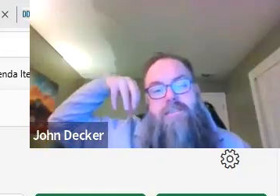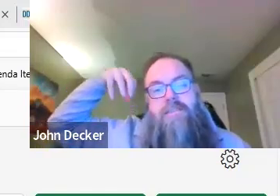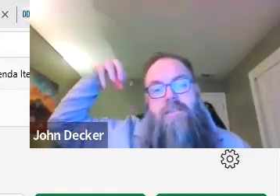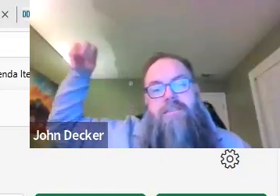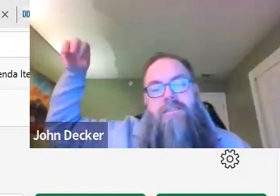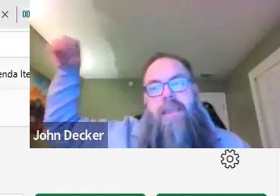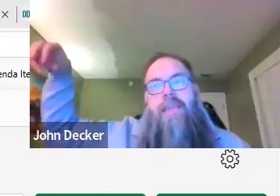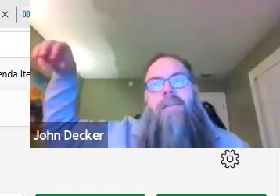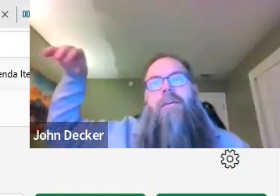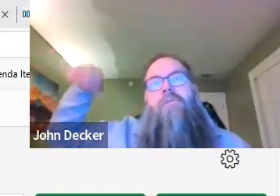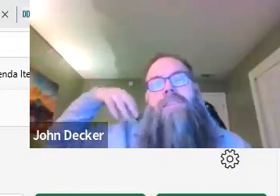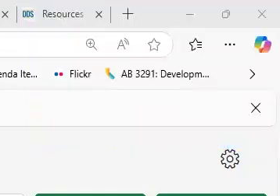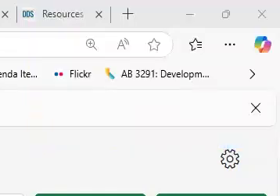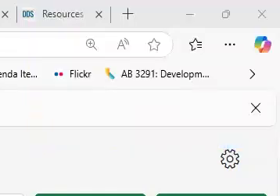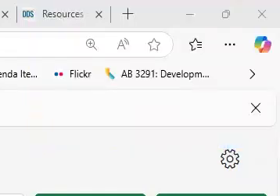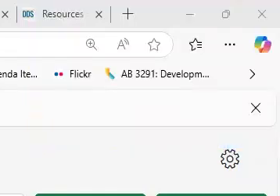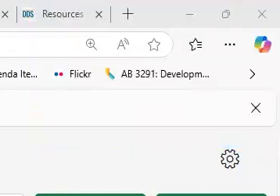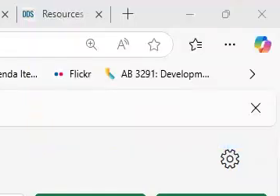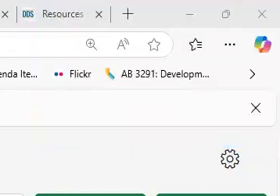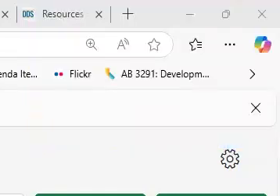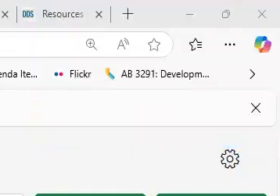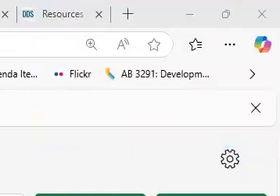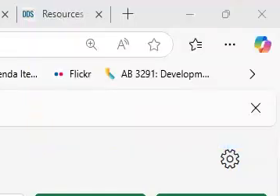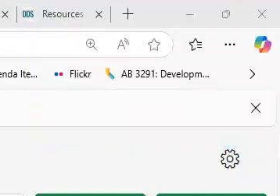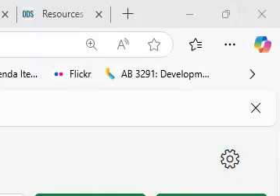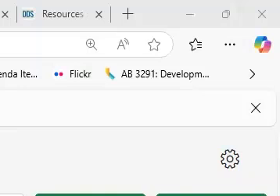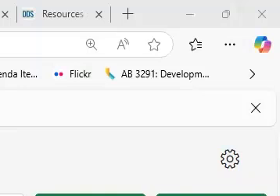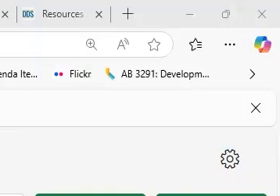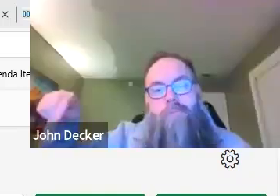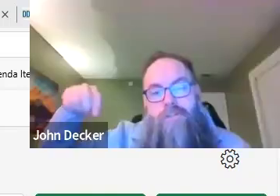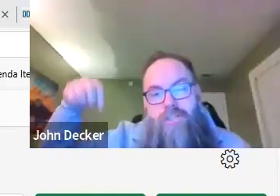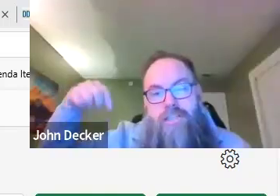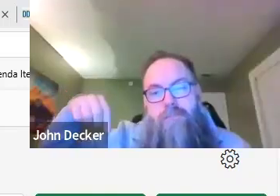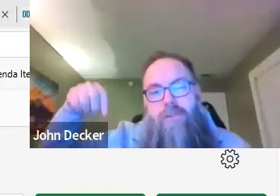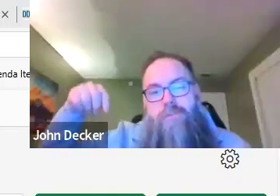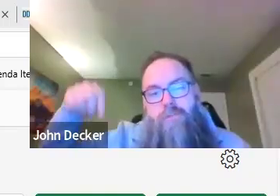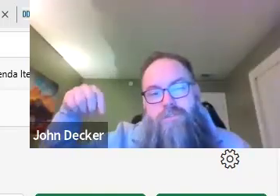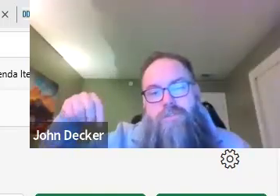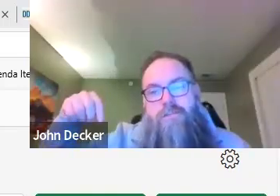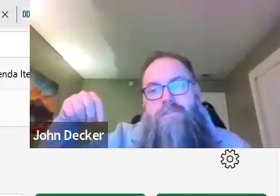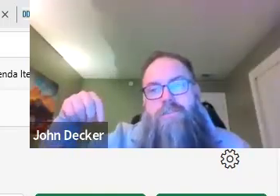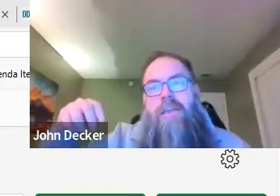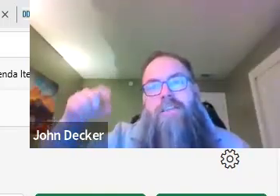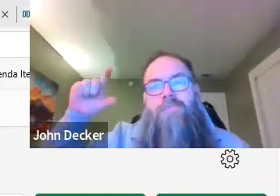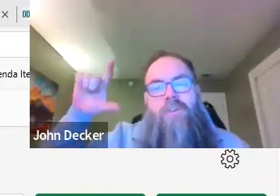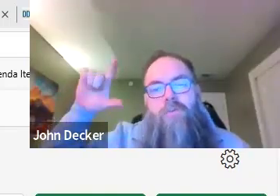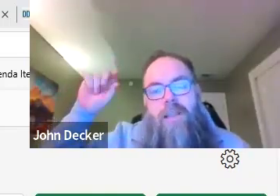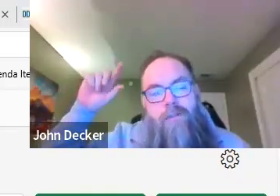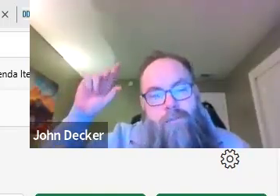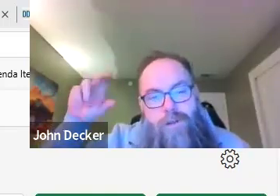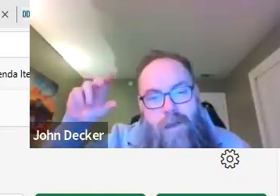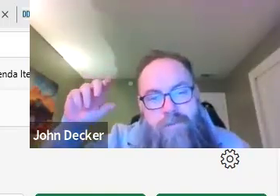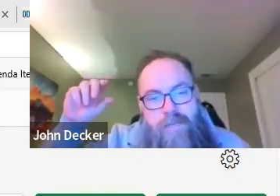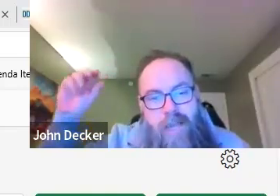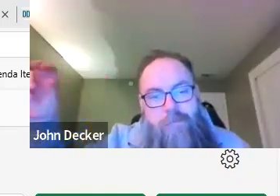data transmits to the state. What they didn't want to do for you new people that are just getting vendored with the regional centers is put